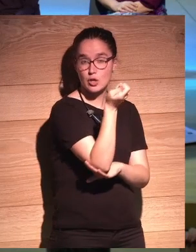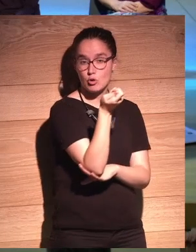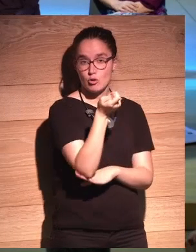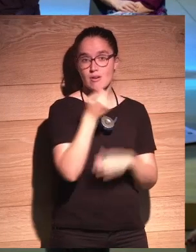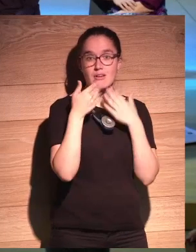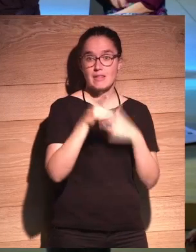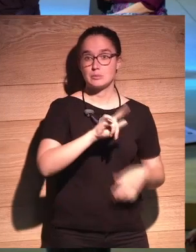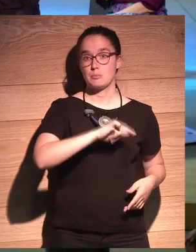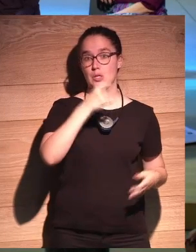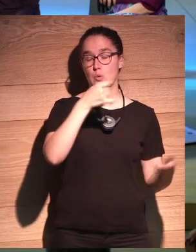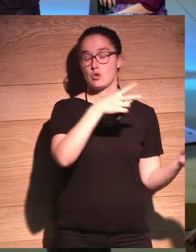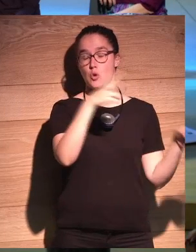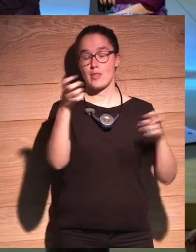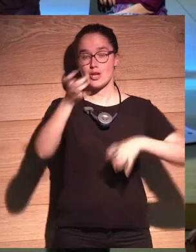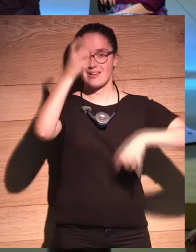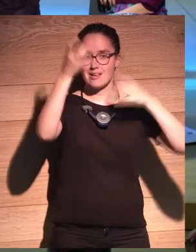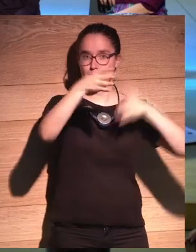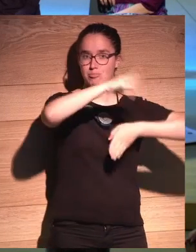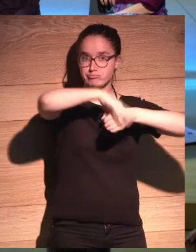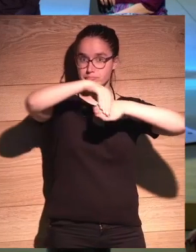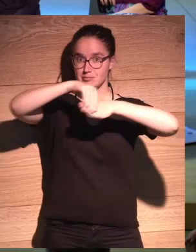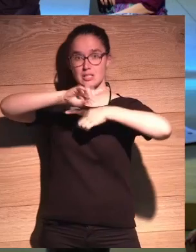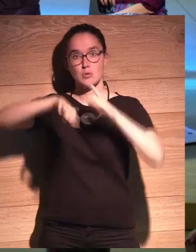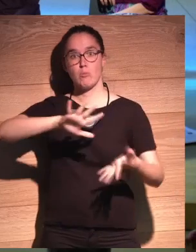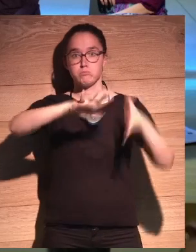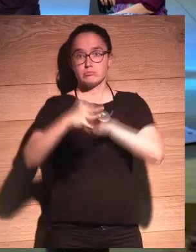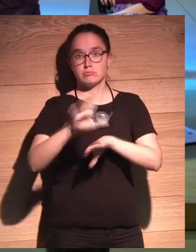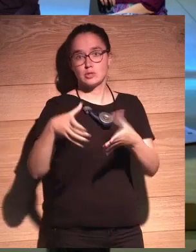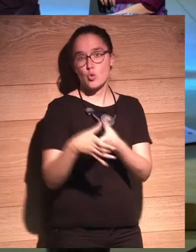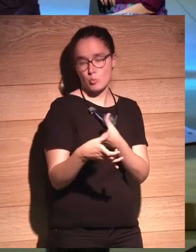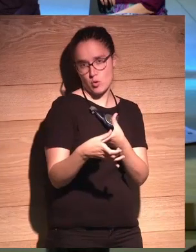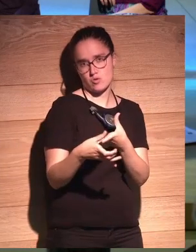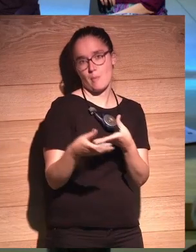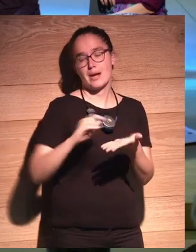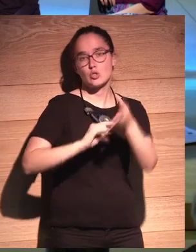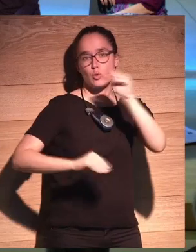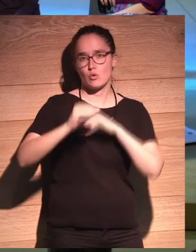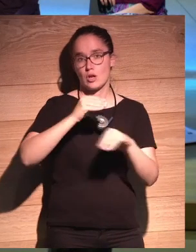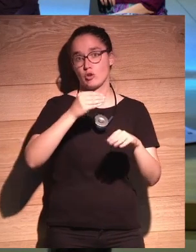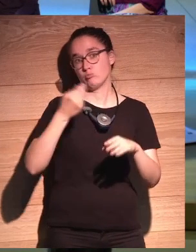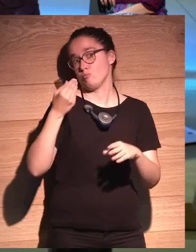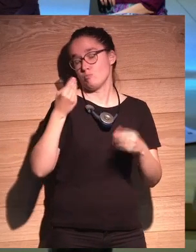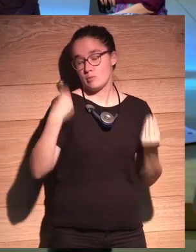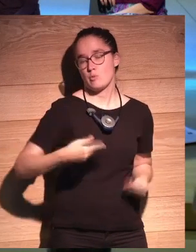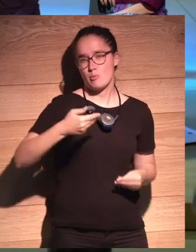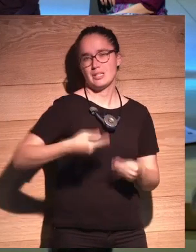to reconnect with your innovative and creative spirit, and it's when you feel able to solve something as big